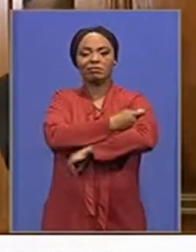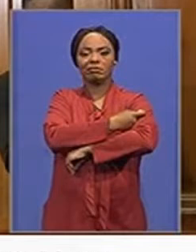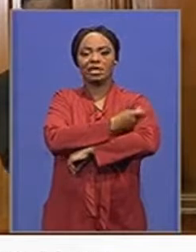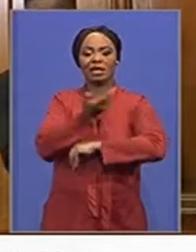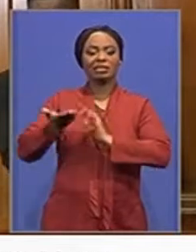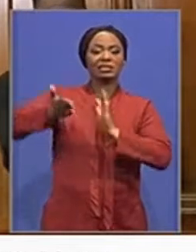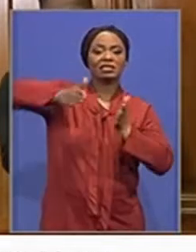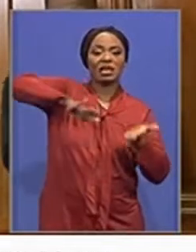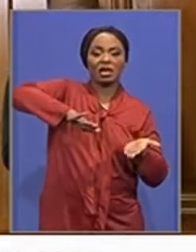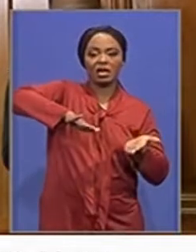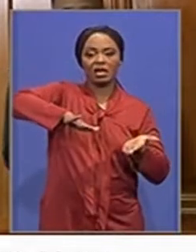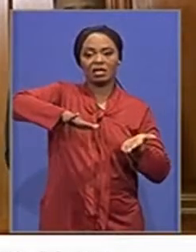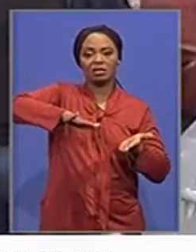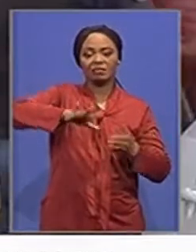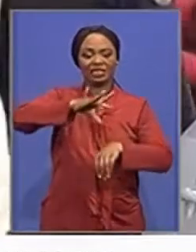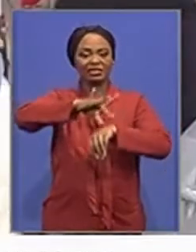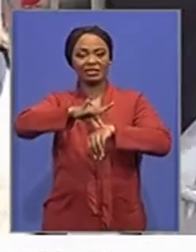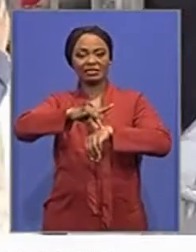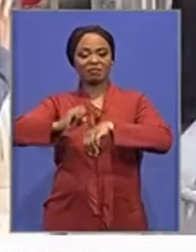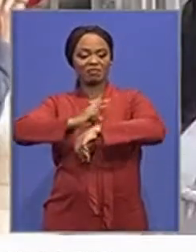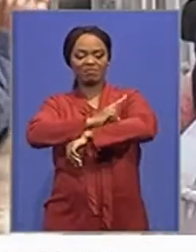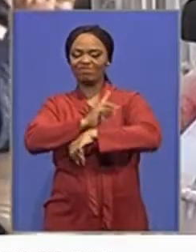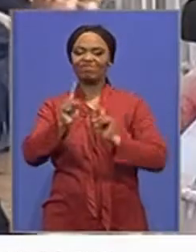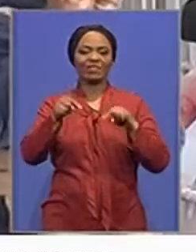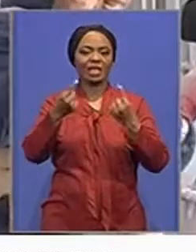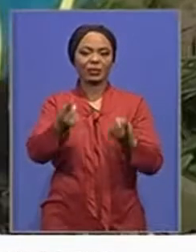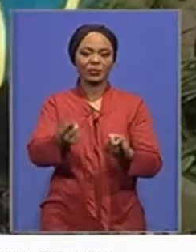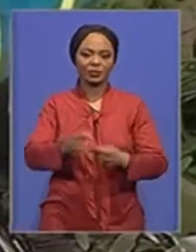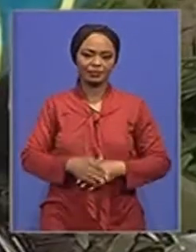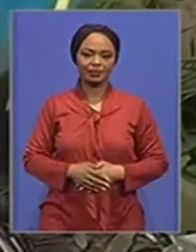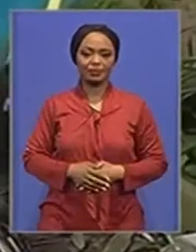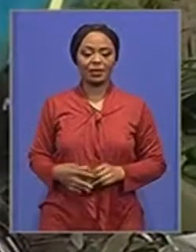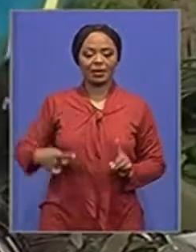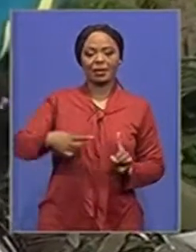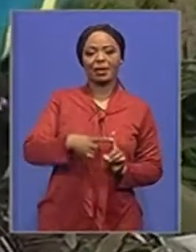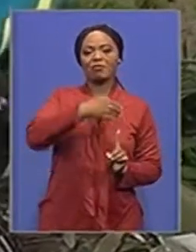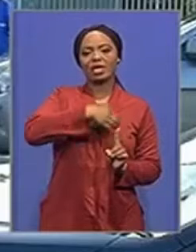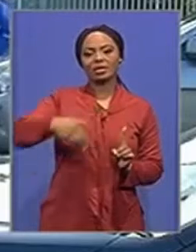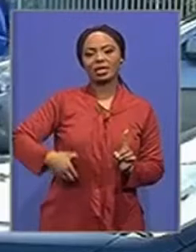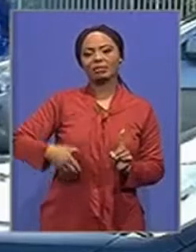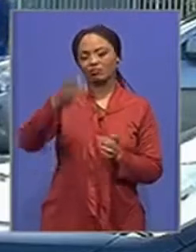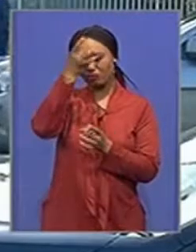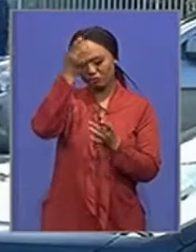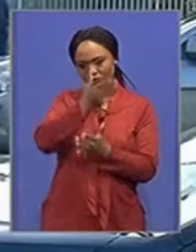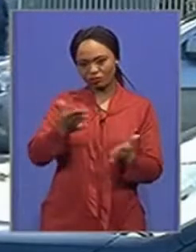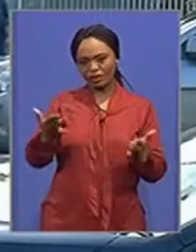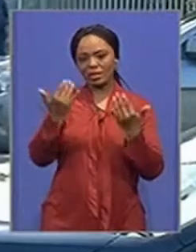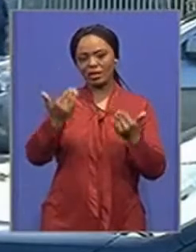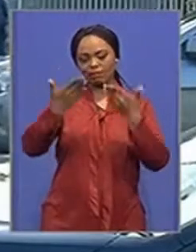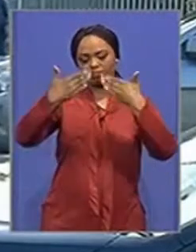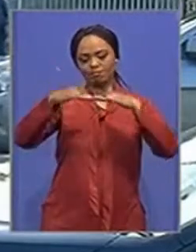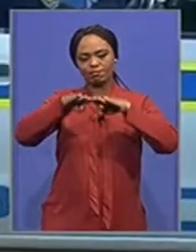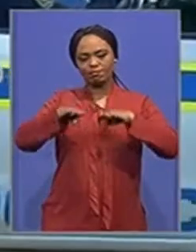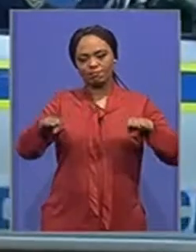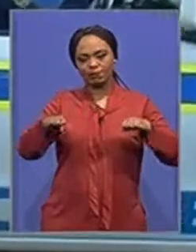die of the disease. Mopresidente o dirile kitsiso ka nako ya metsamao mo nageng gore e sutiseditswe kwa ureng